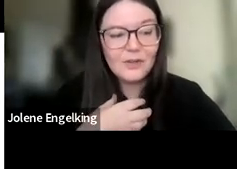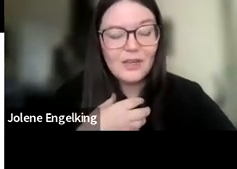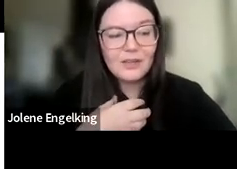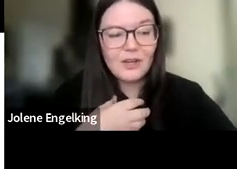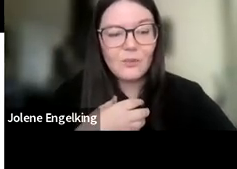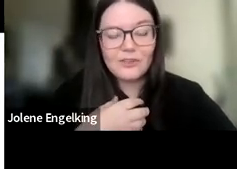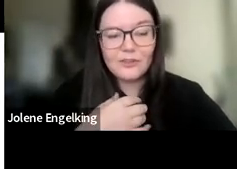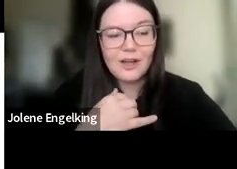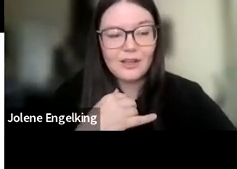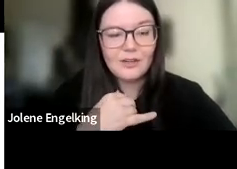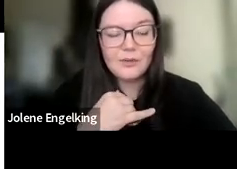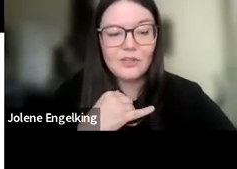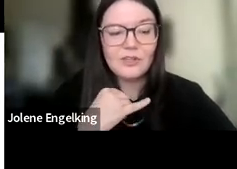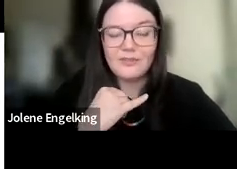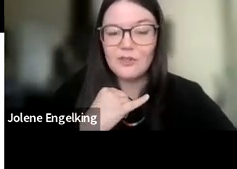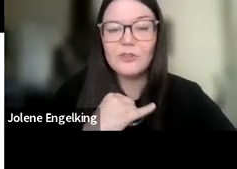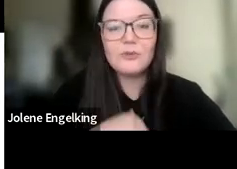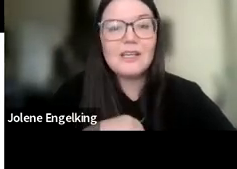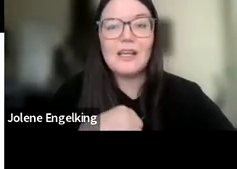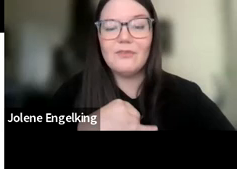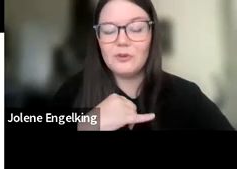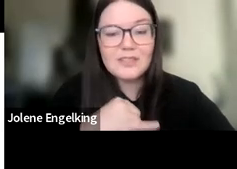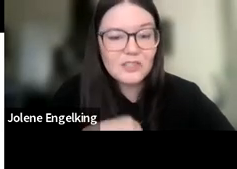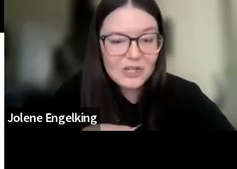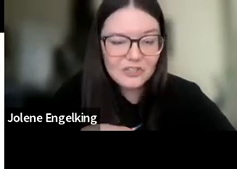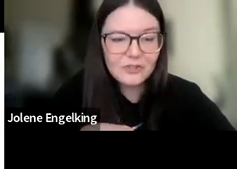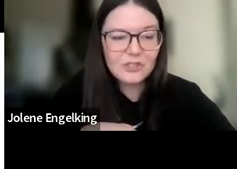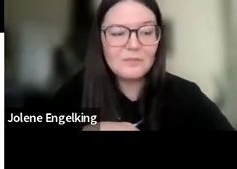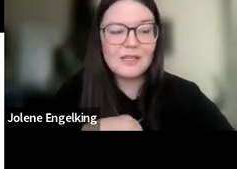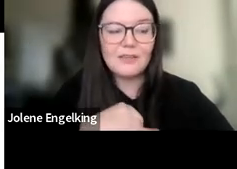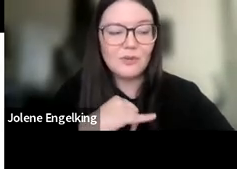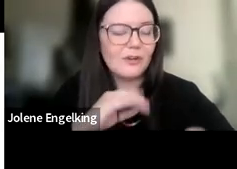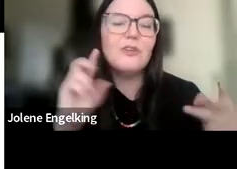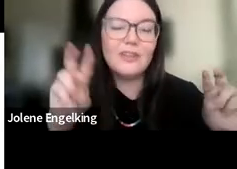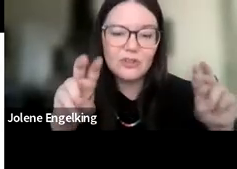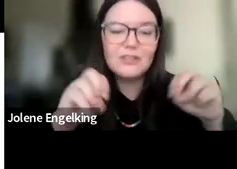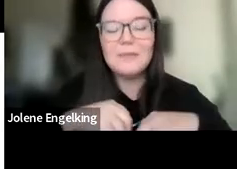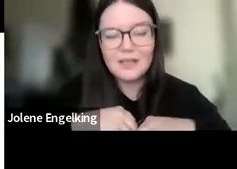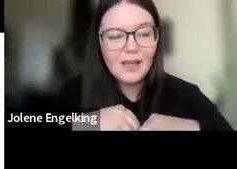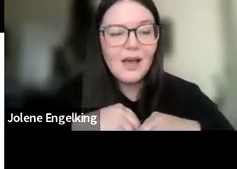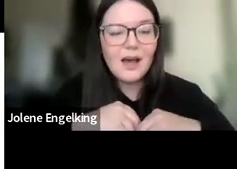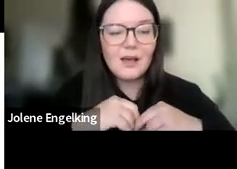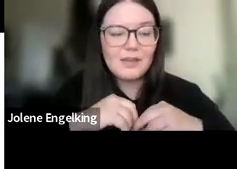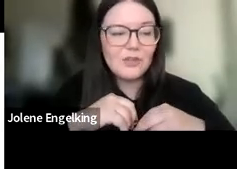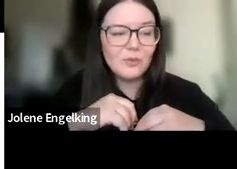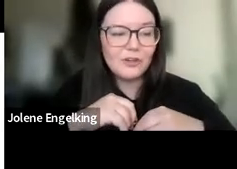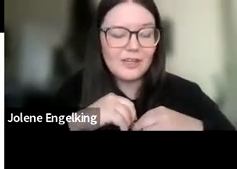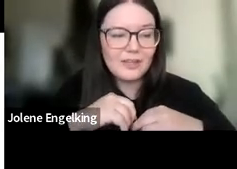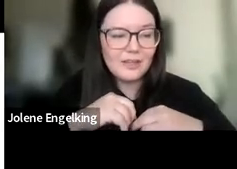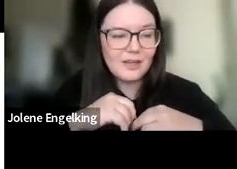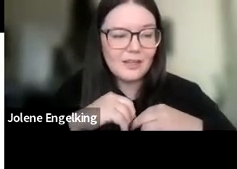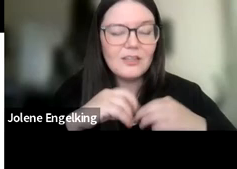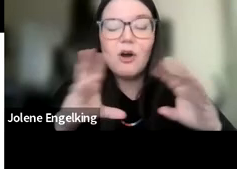on you, whether or not, if you were drinking, if you were in a situation you shouldn't be, that you shouldn't be, if you